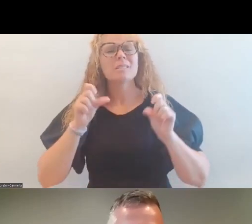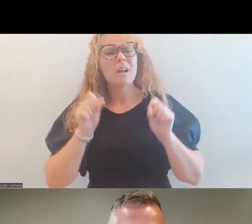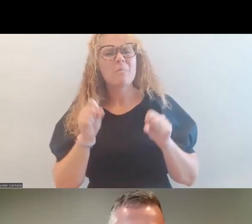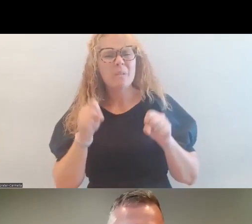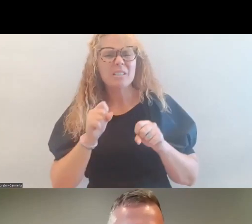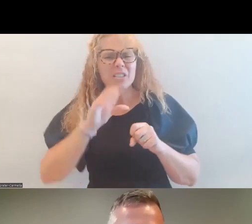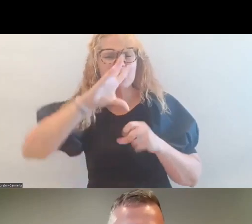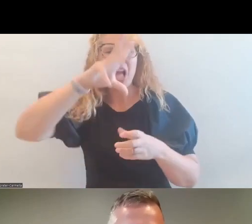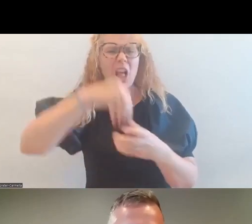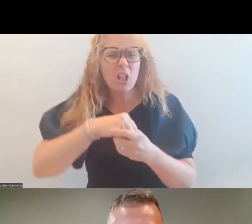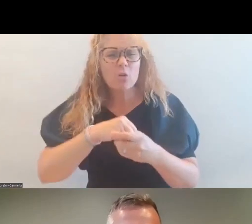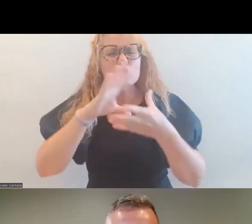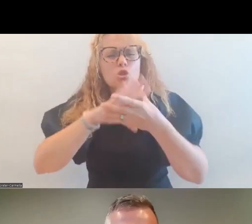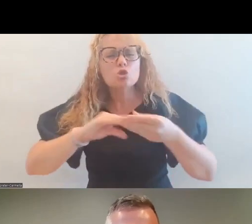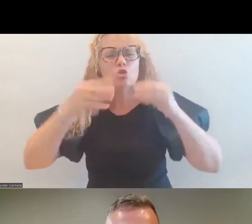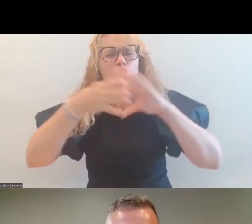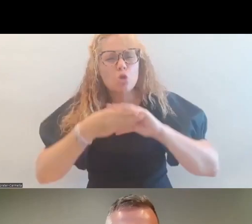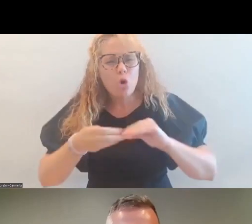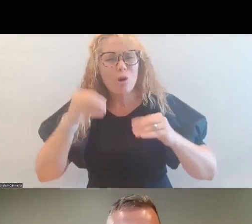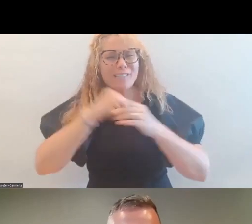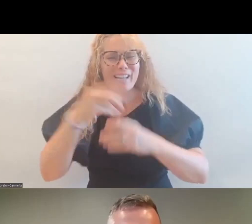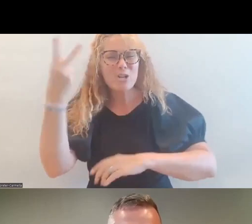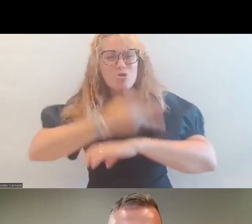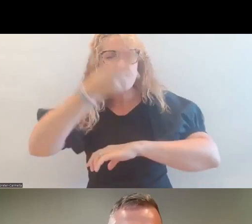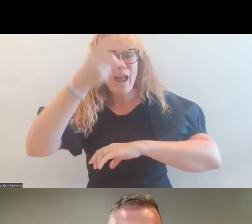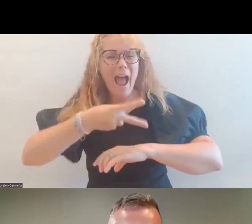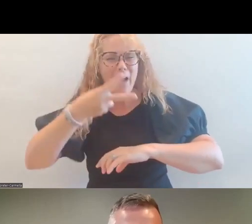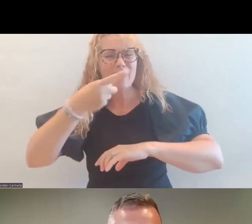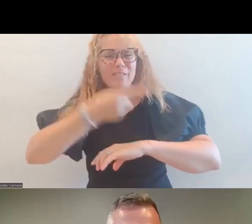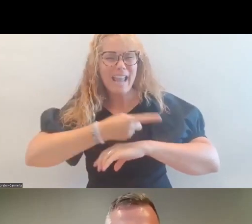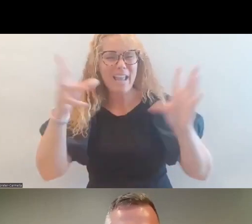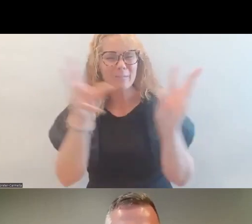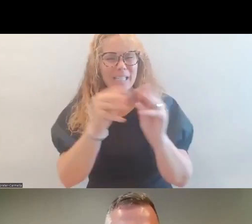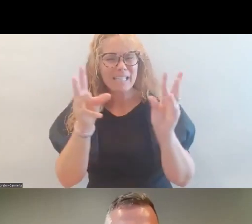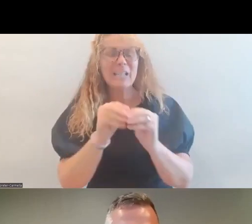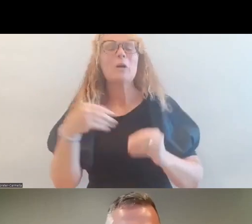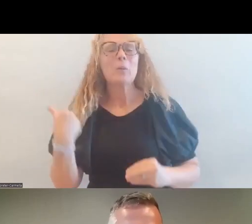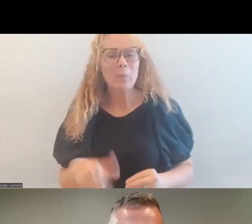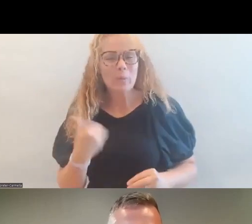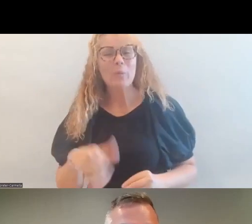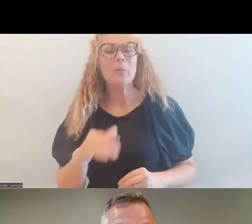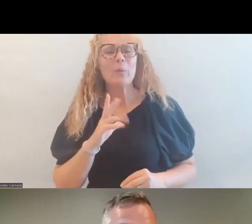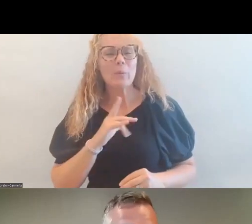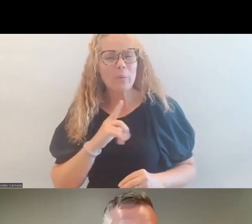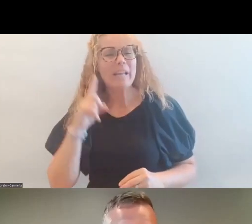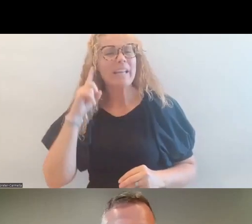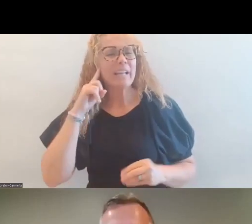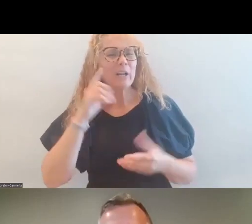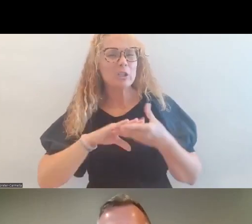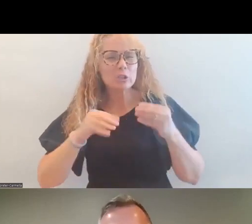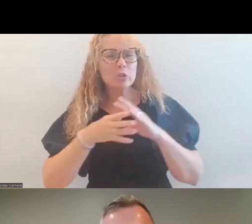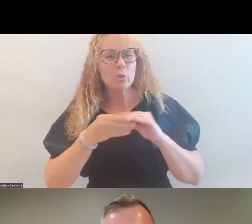stories throughout the 2.5-day convening to really get a sense of kind of the personal